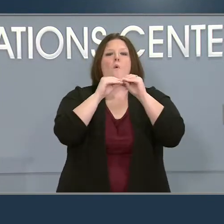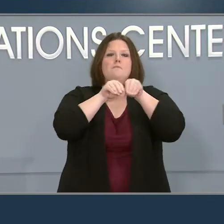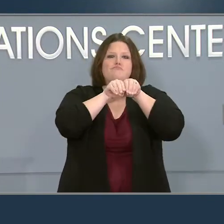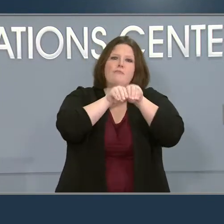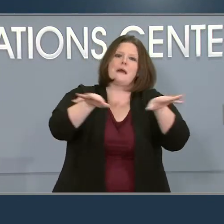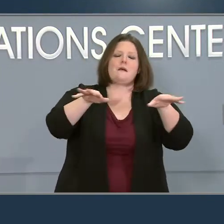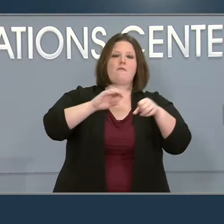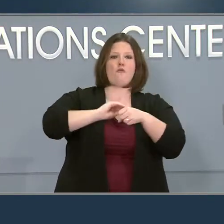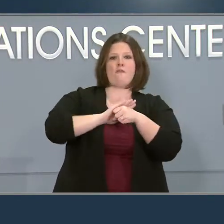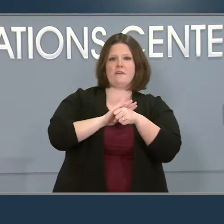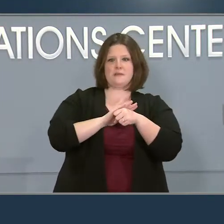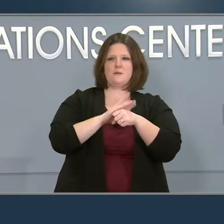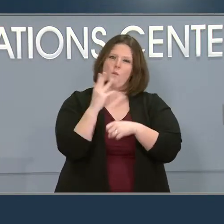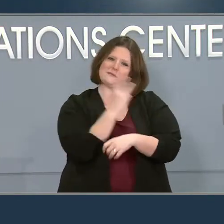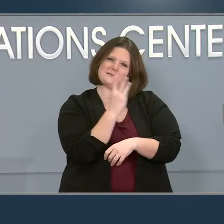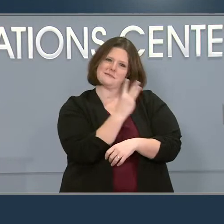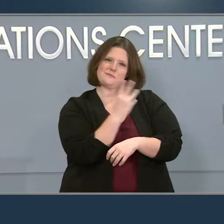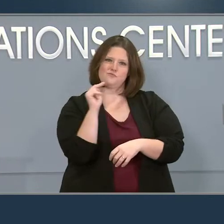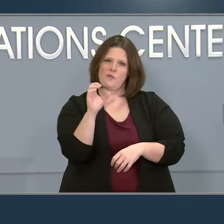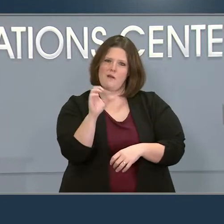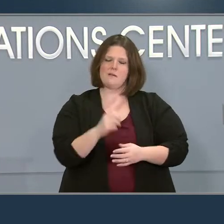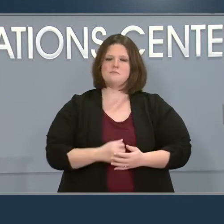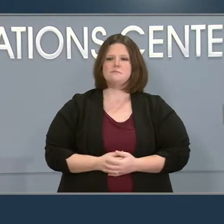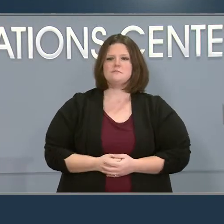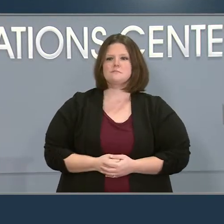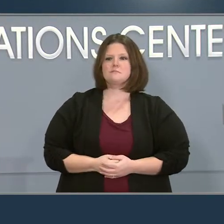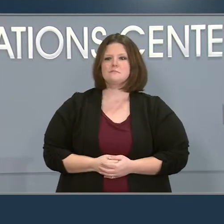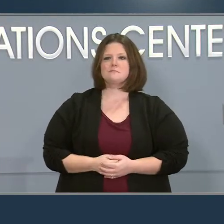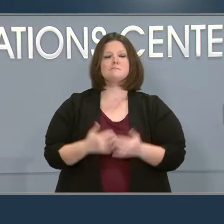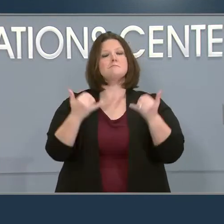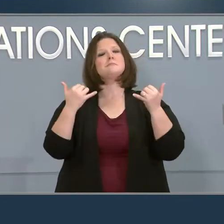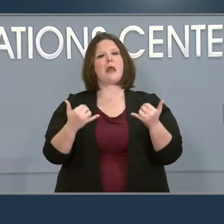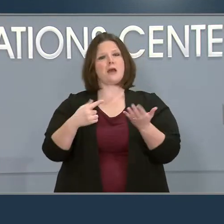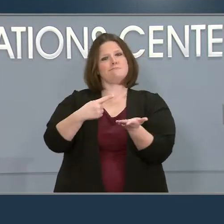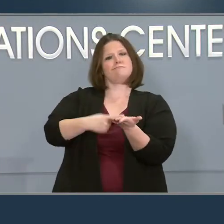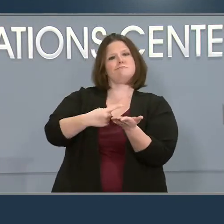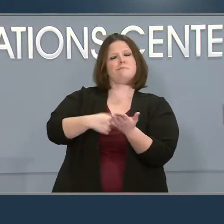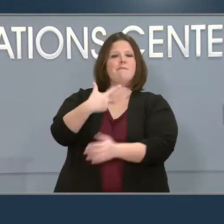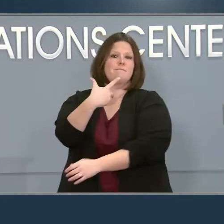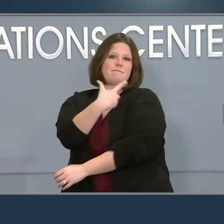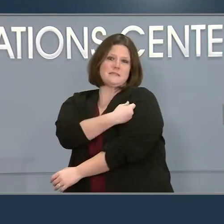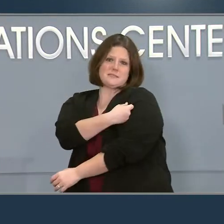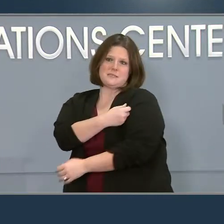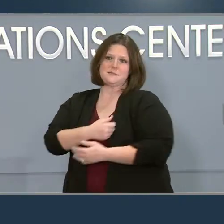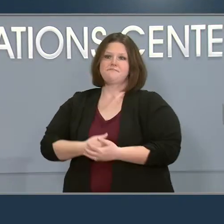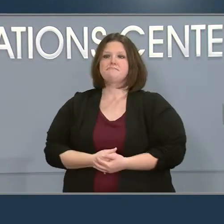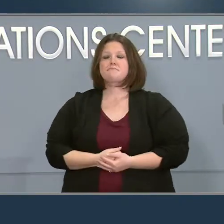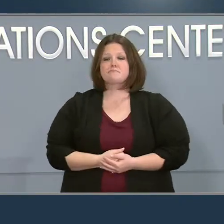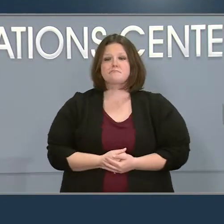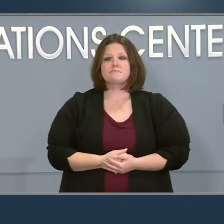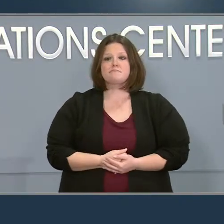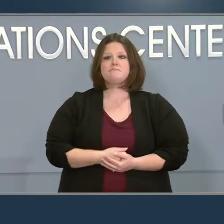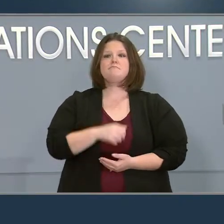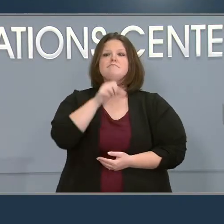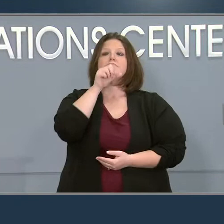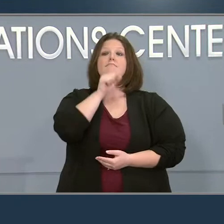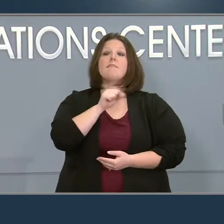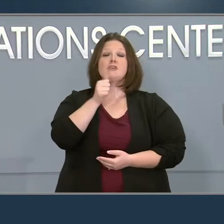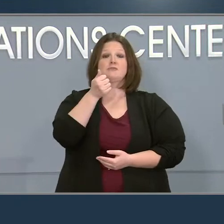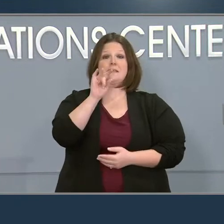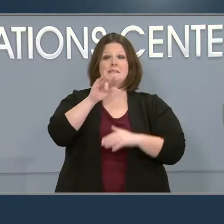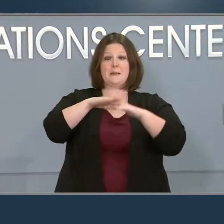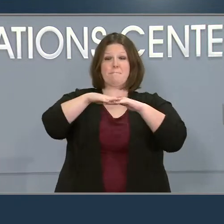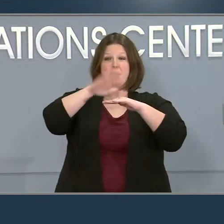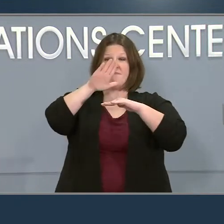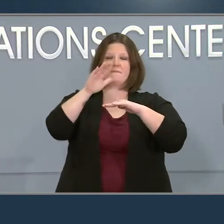transmission. Now, let's look at vaccinations. Today, 72% of those 18 and older have had at least